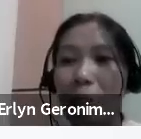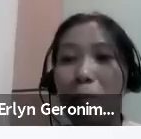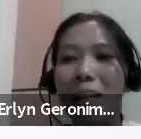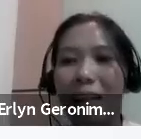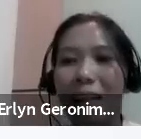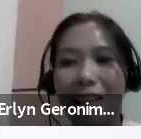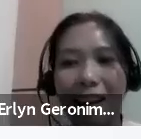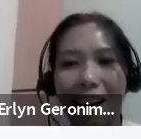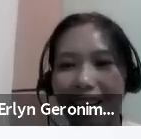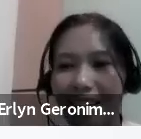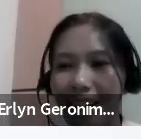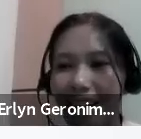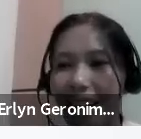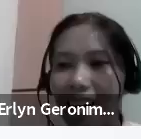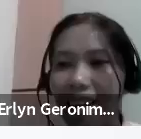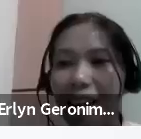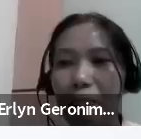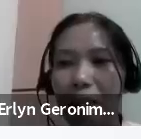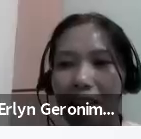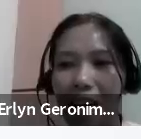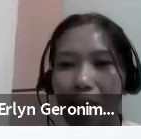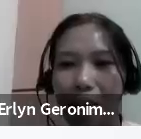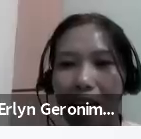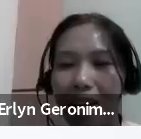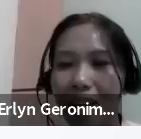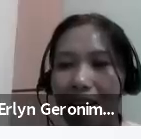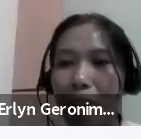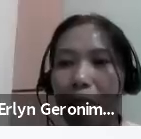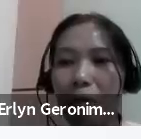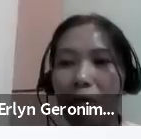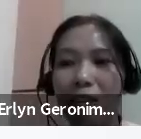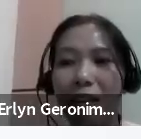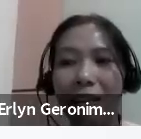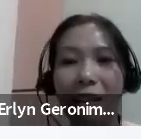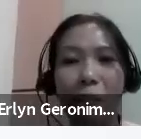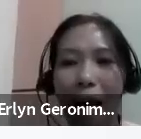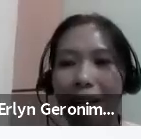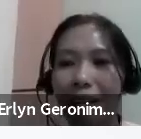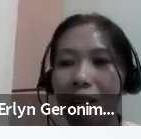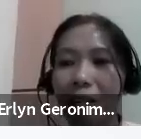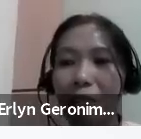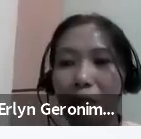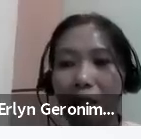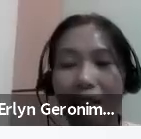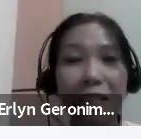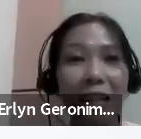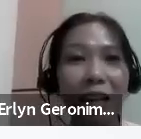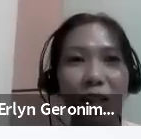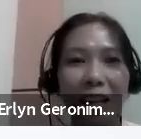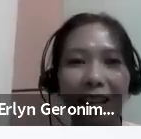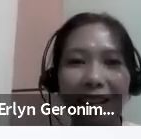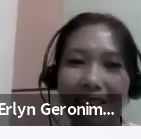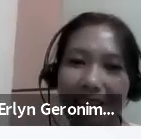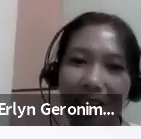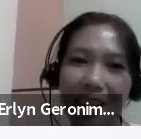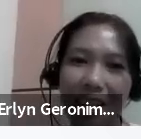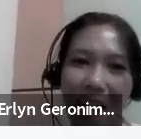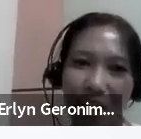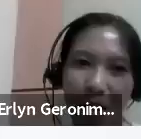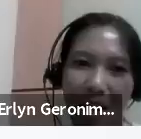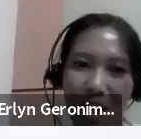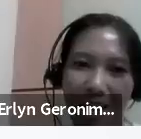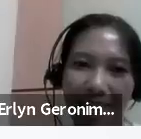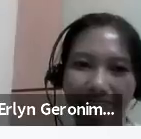Professor Marianina Aycalaca, LPTMA, member of CHED Technical Panel for Transnational and